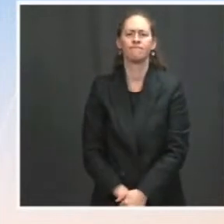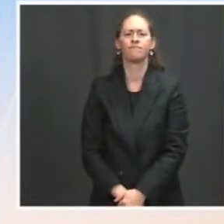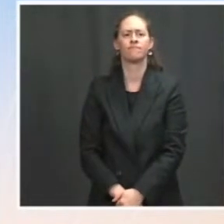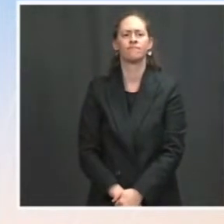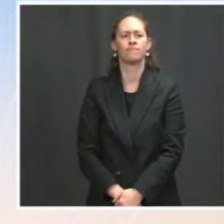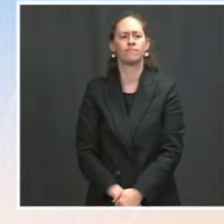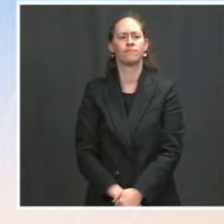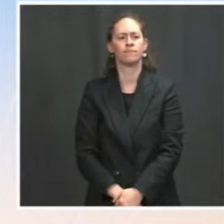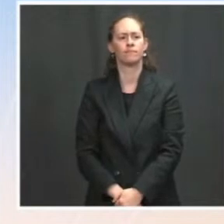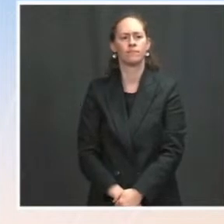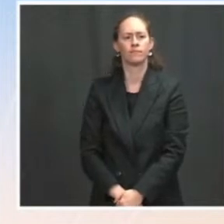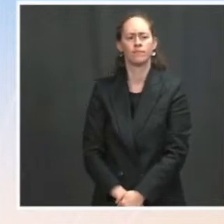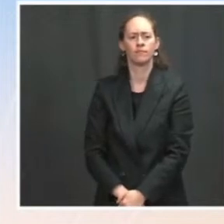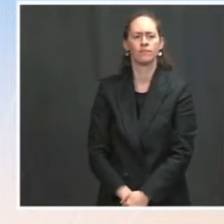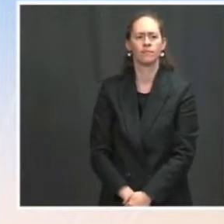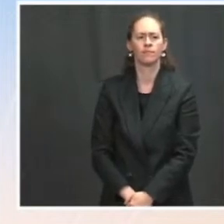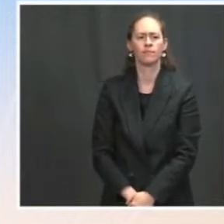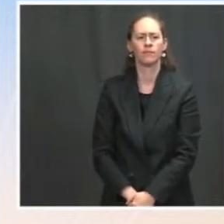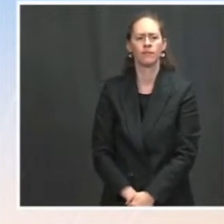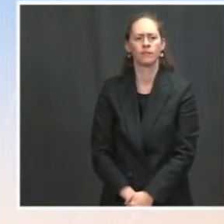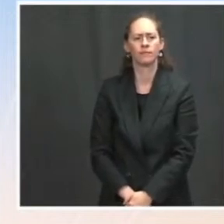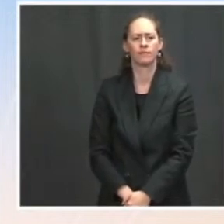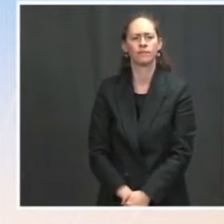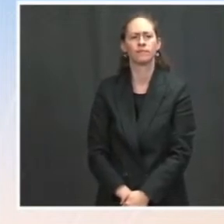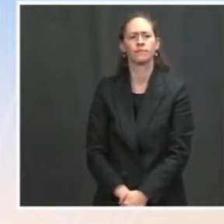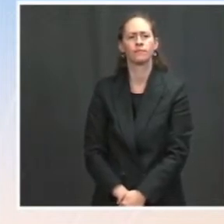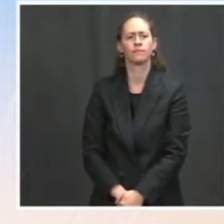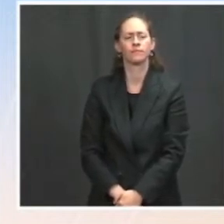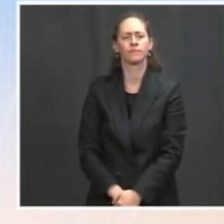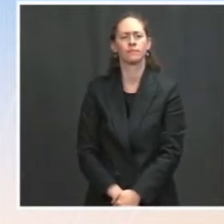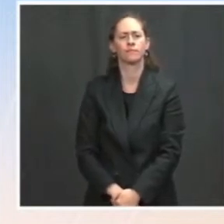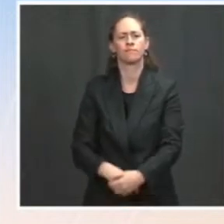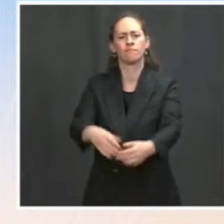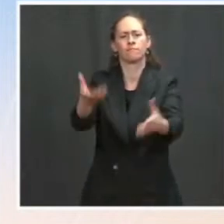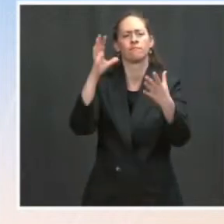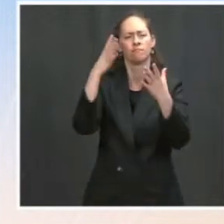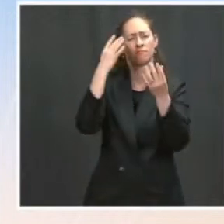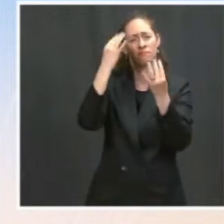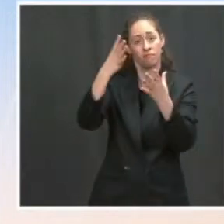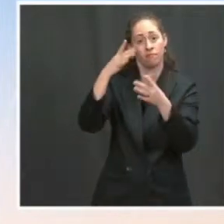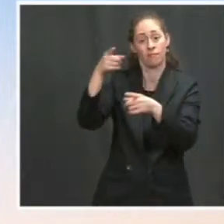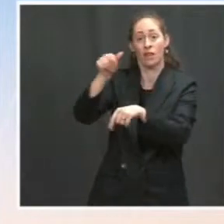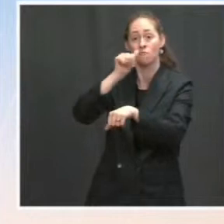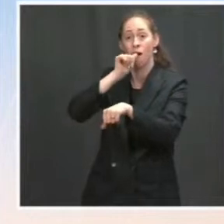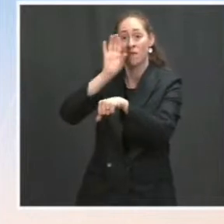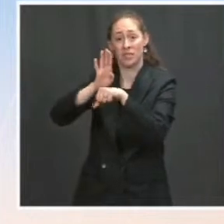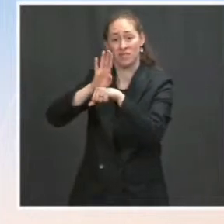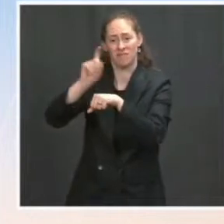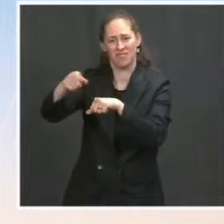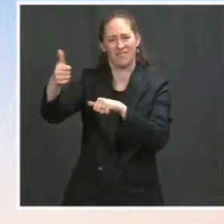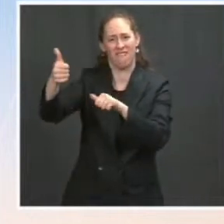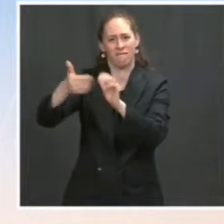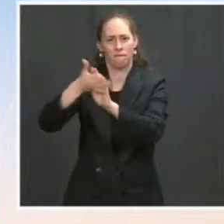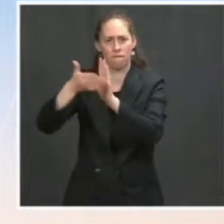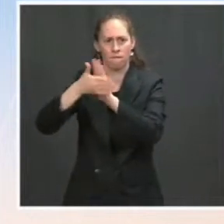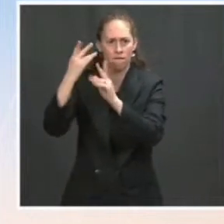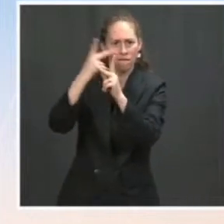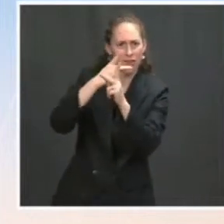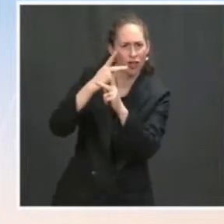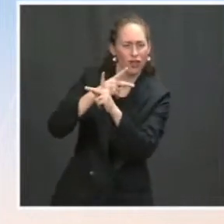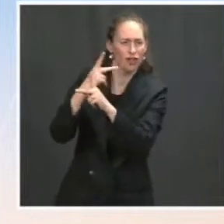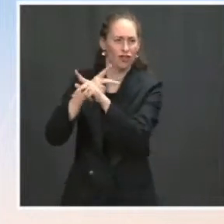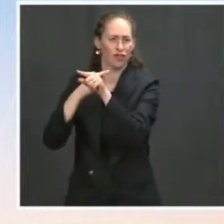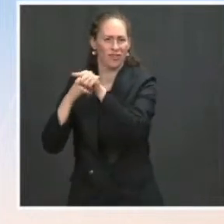Colonial incident is the private sector entity themselves. That being said, speaking to the ransomware directly, the ransomware could, of